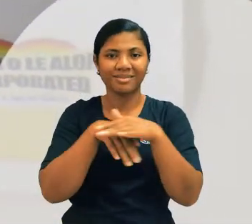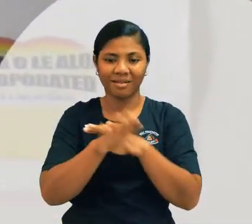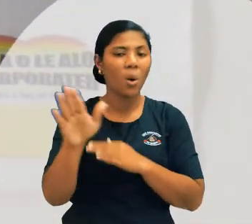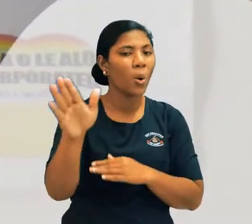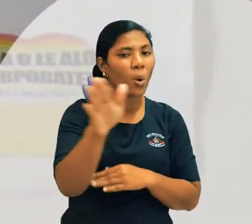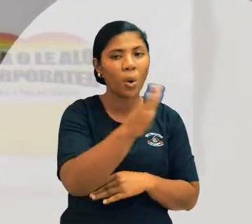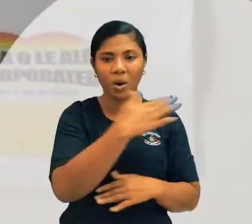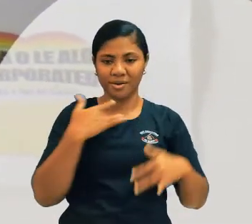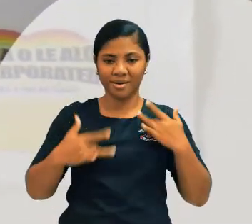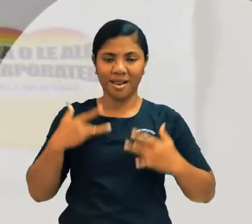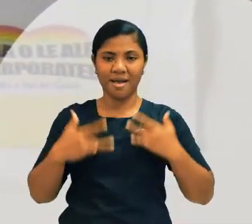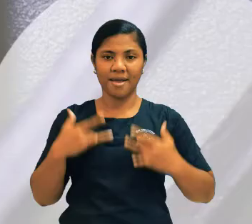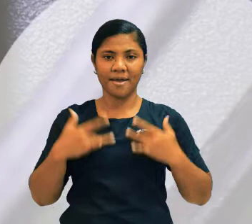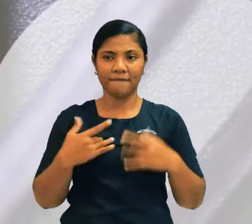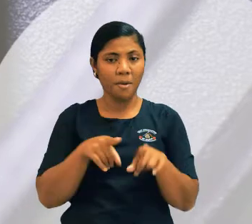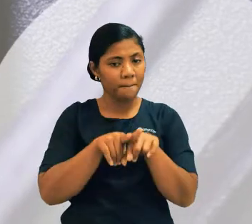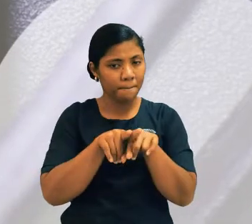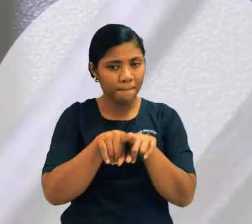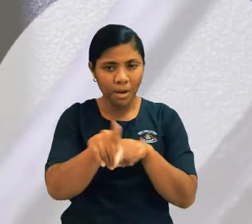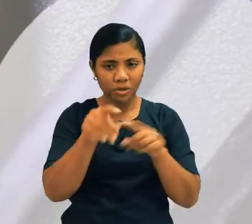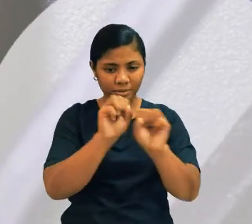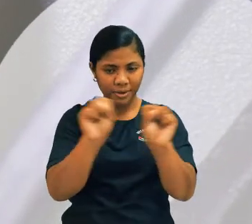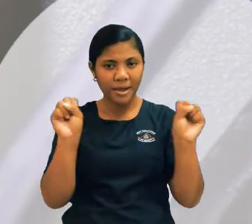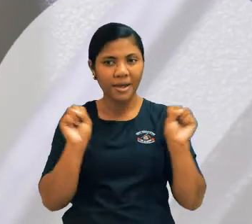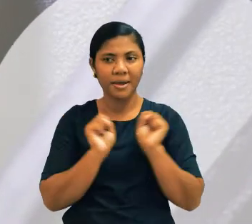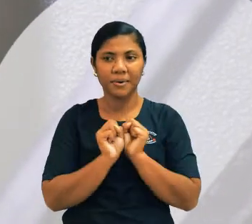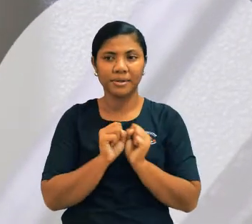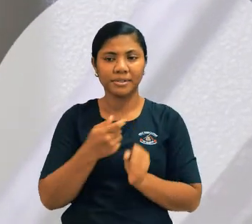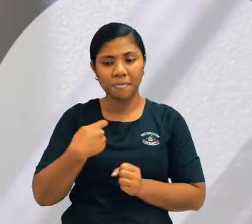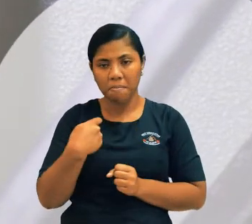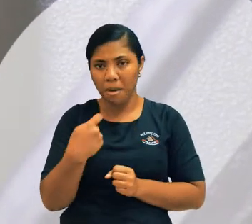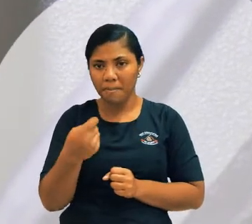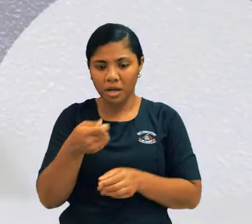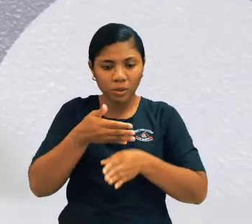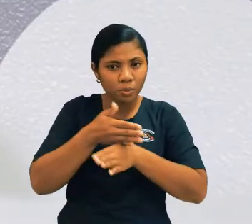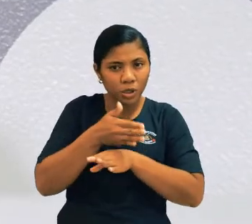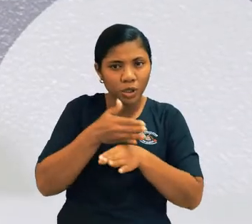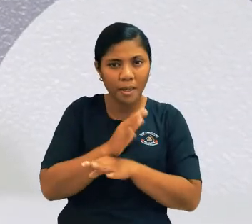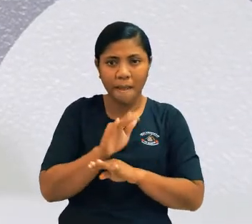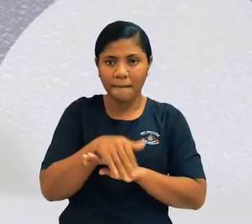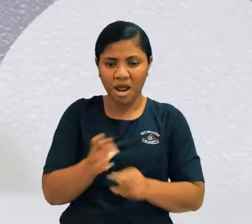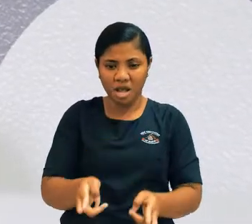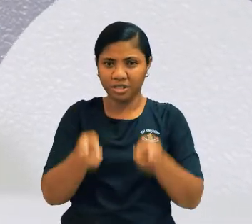goods for survival in the market. So when the lockdown happened, things started to slow down.